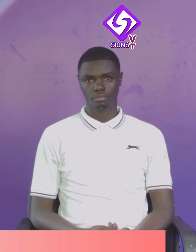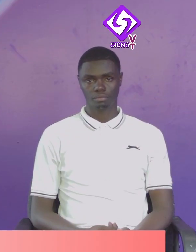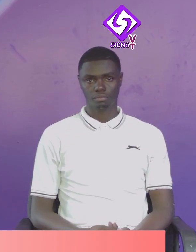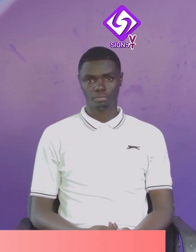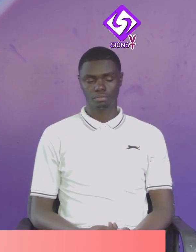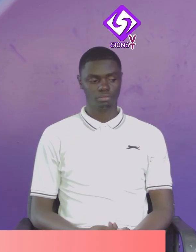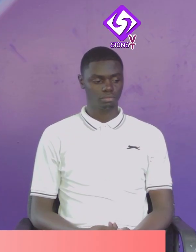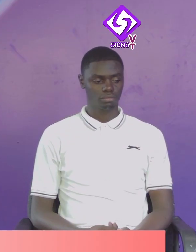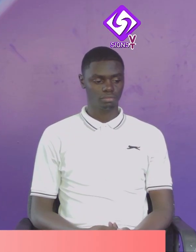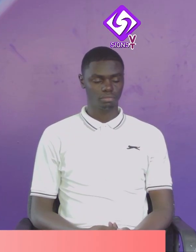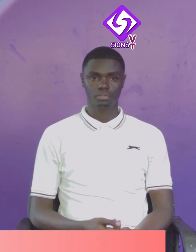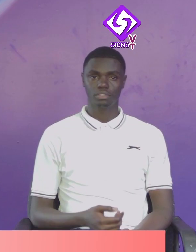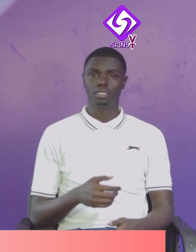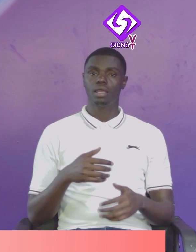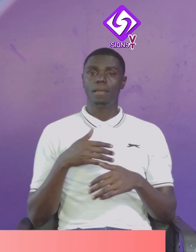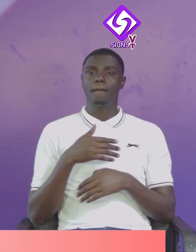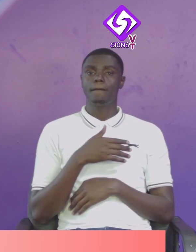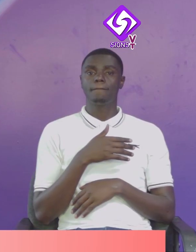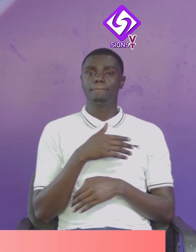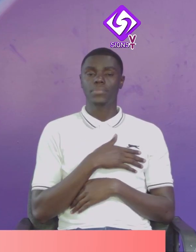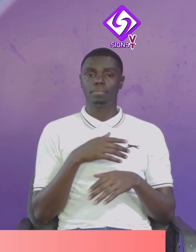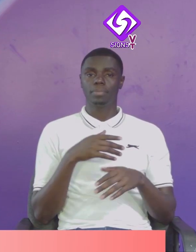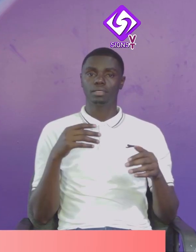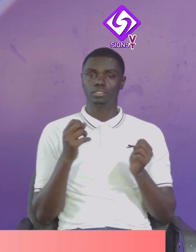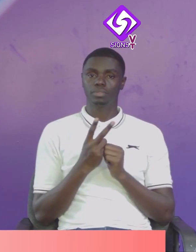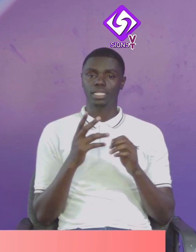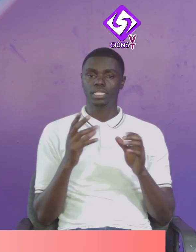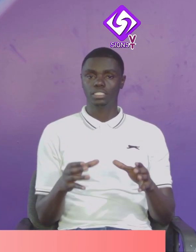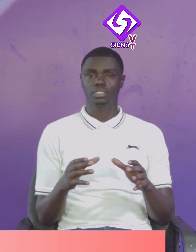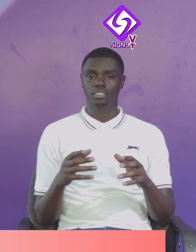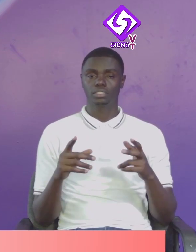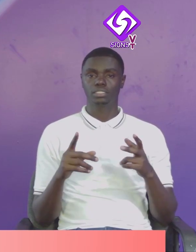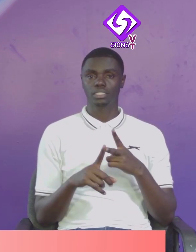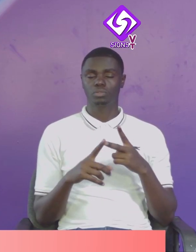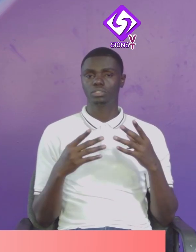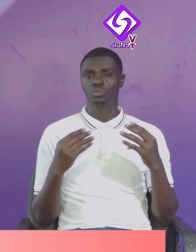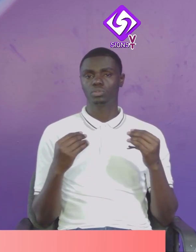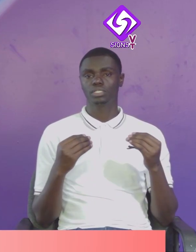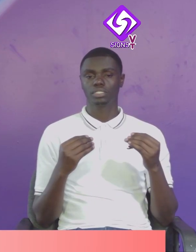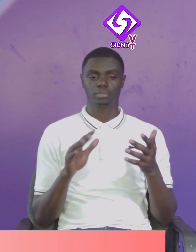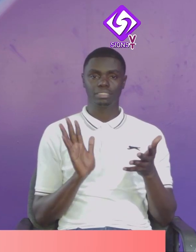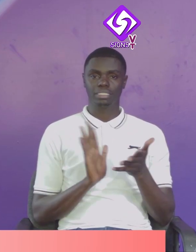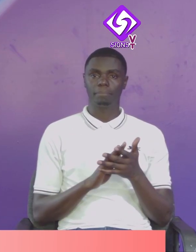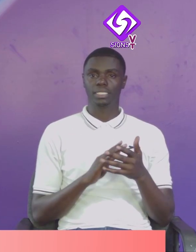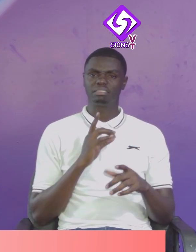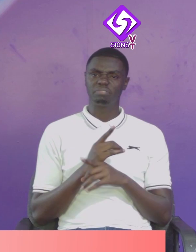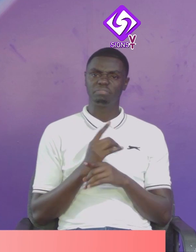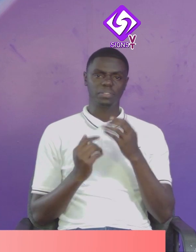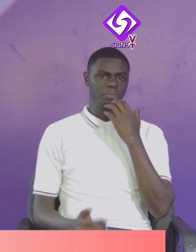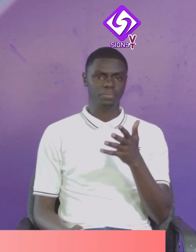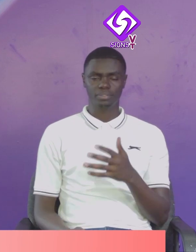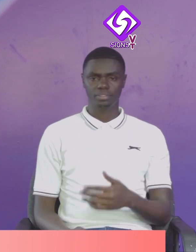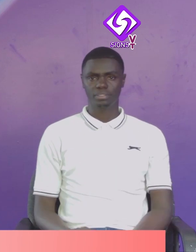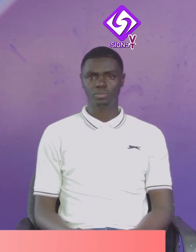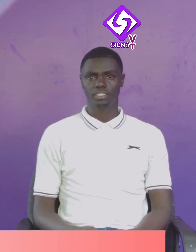after Mbappe scored that penalty, right. then the second goal was just an easy tap-in. There was no defense there. Yeah. It was just